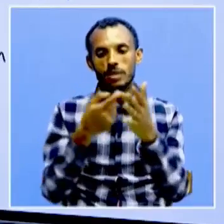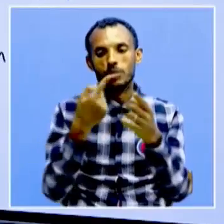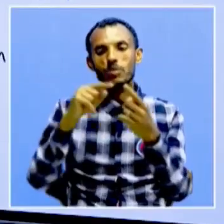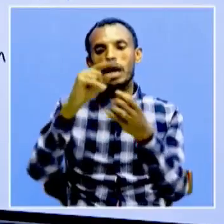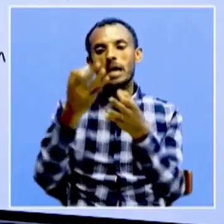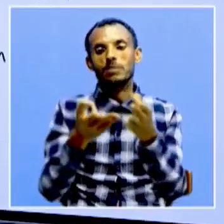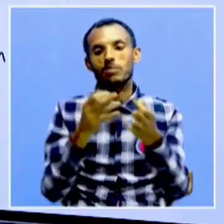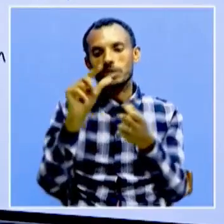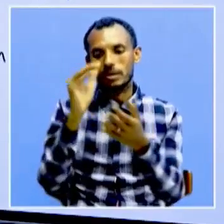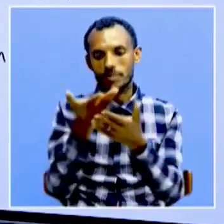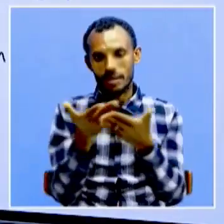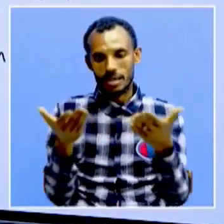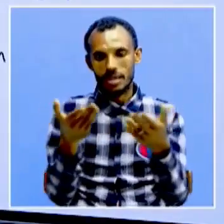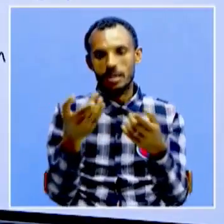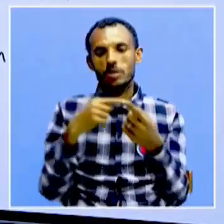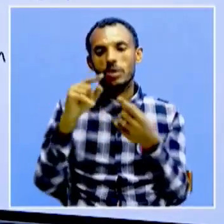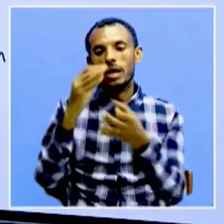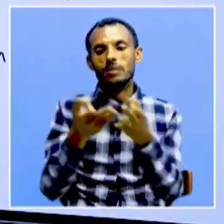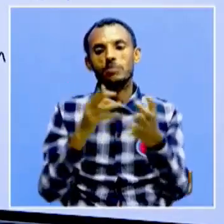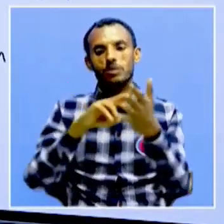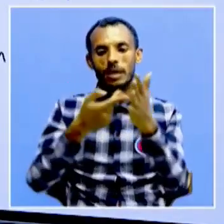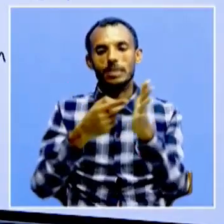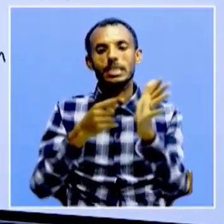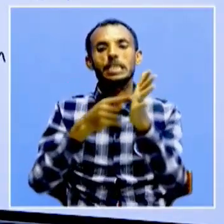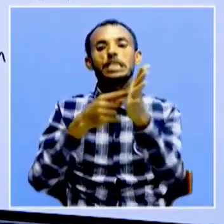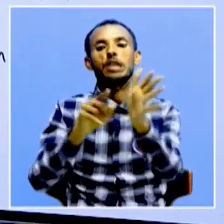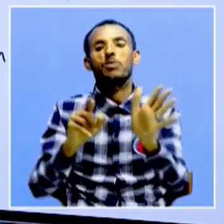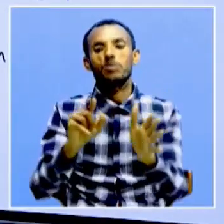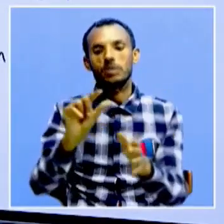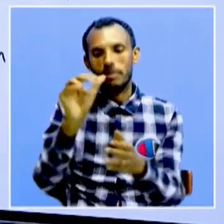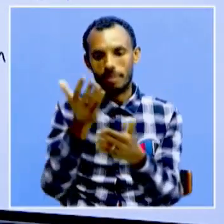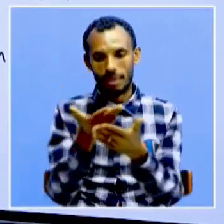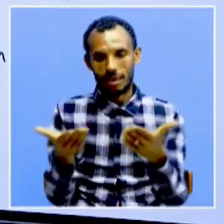something. To expose means what? To show something.